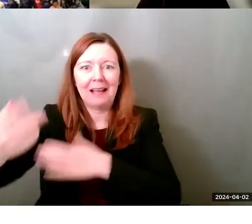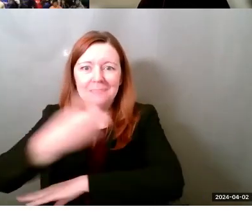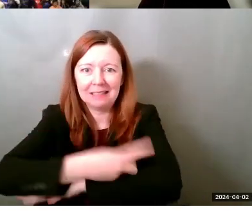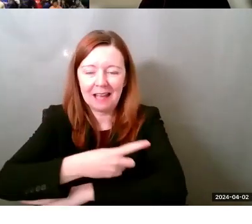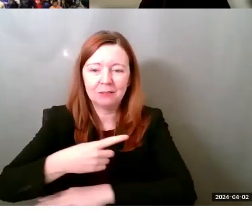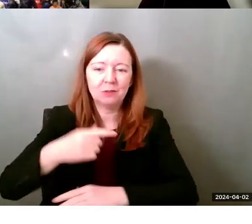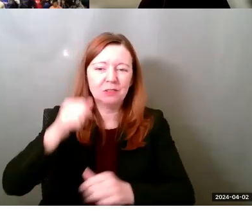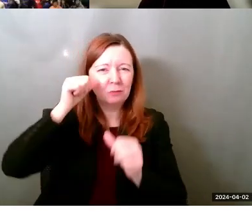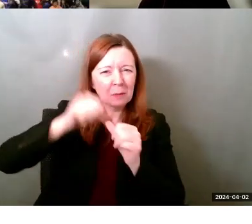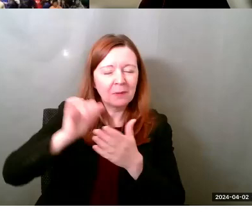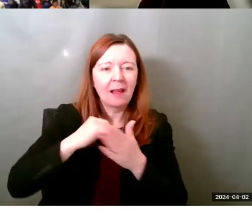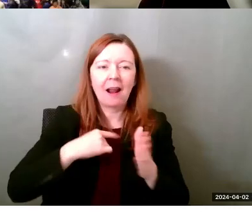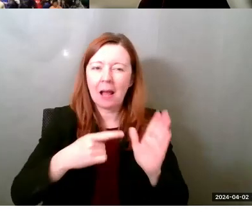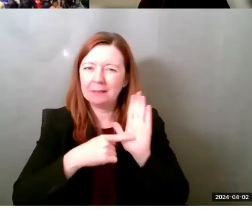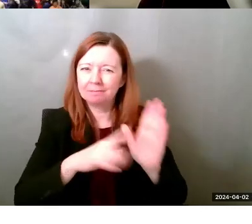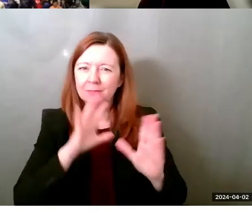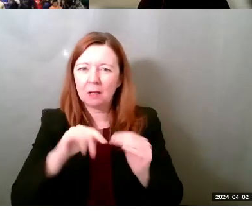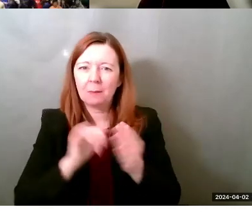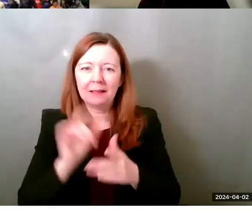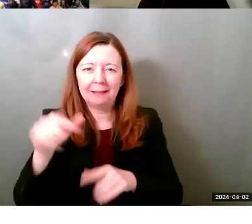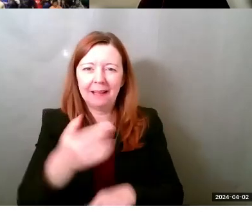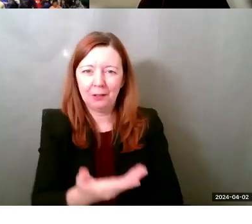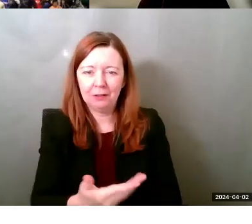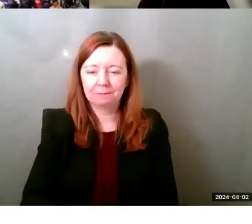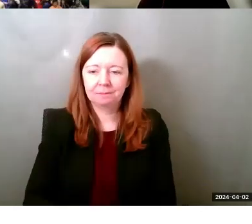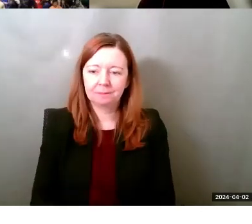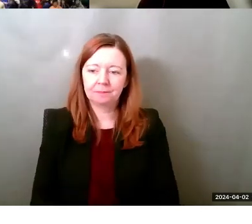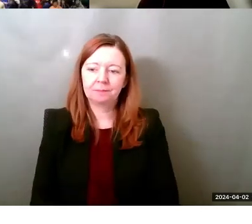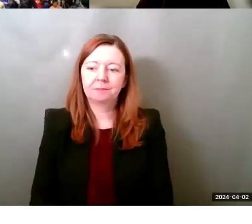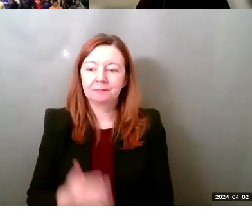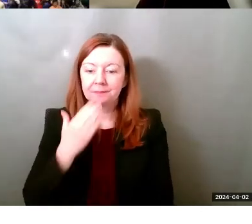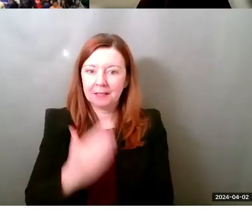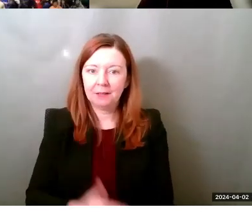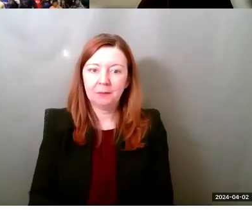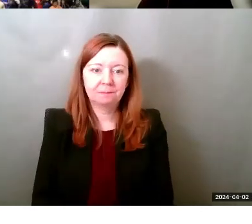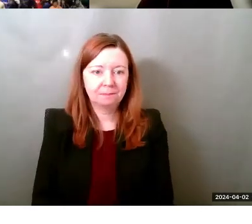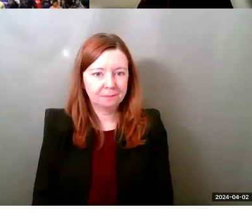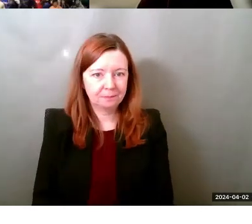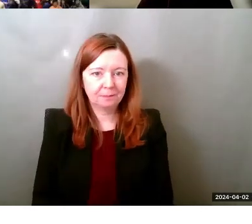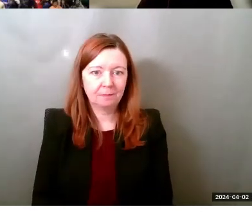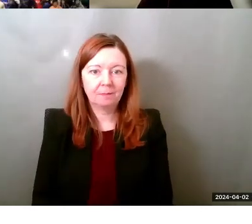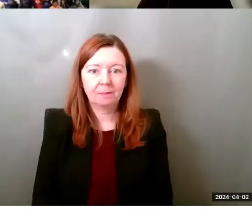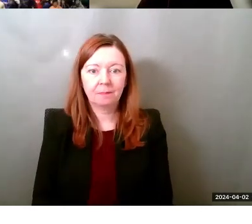come back and refer to this at a later time in the presentation. Thank you.